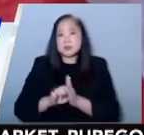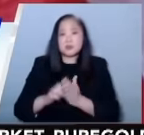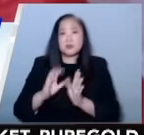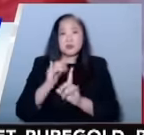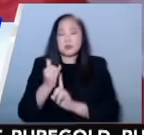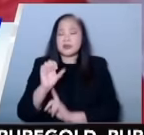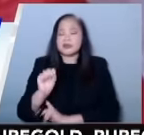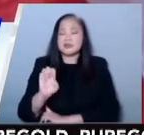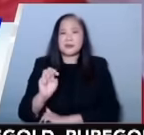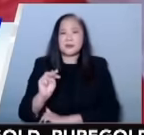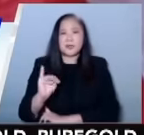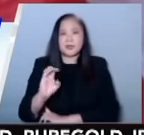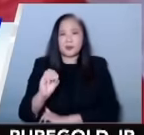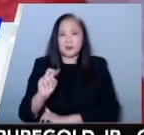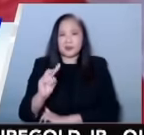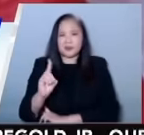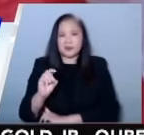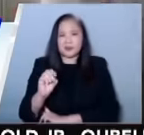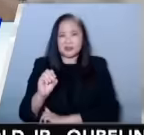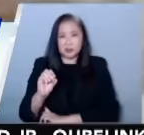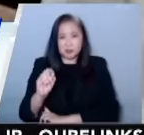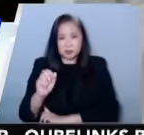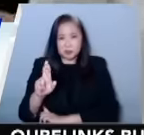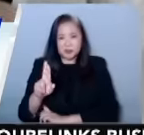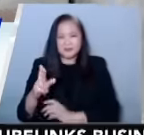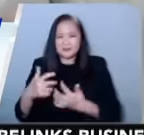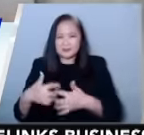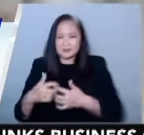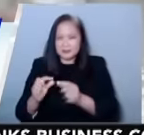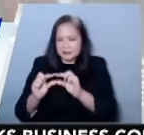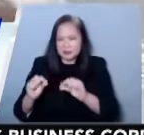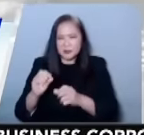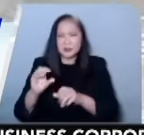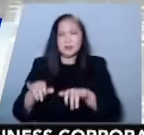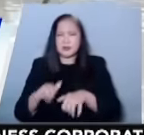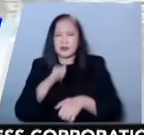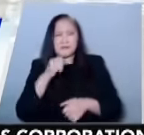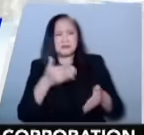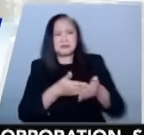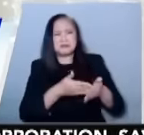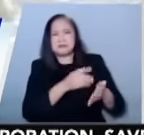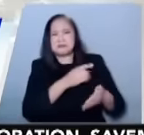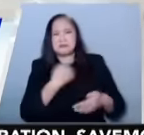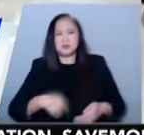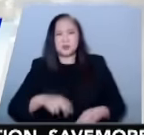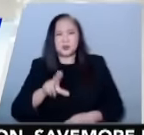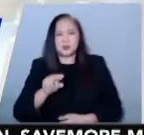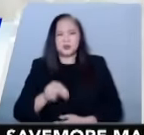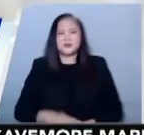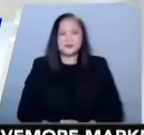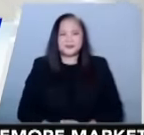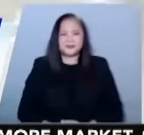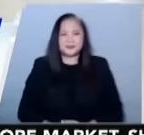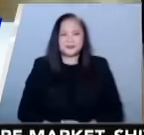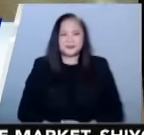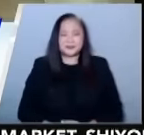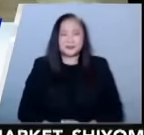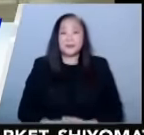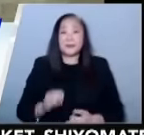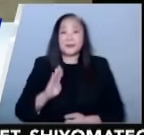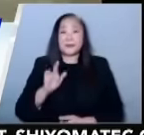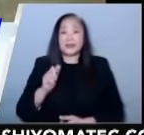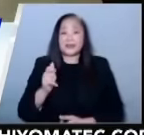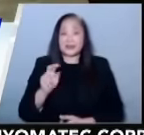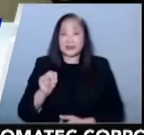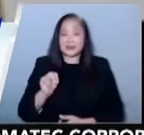are directed against anyone or anything. Nagpunta rin si Blinken sa isa sa pinakamalaking semiconductor company sa bansa.